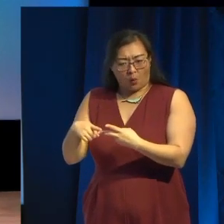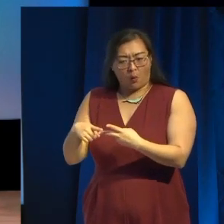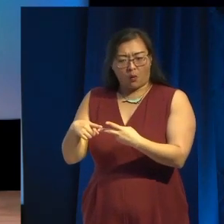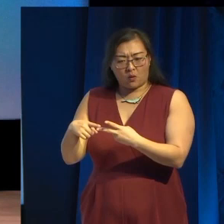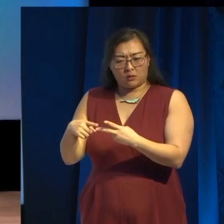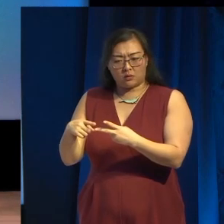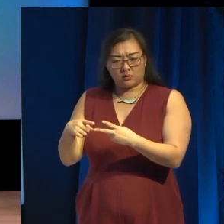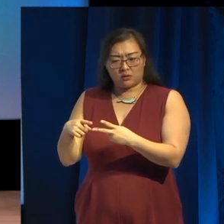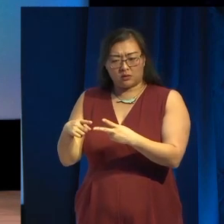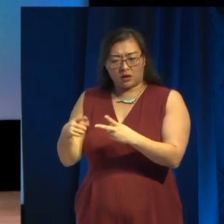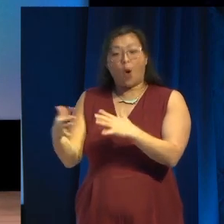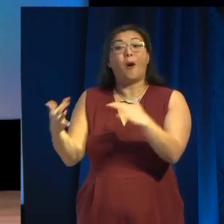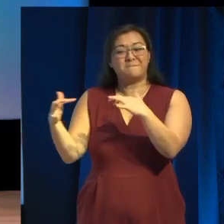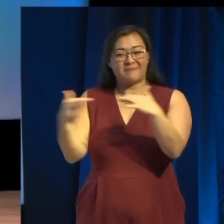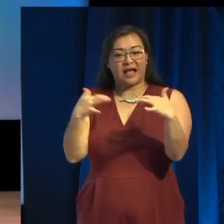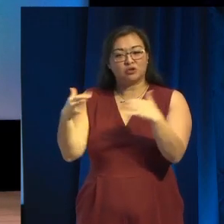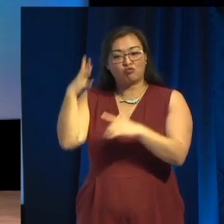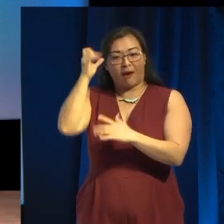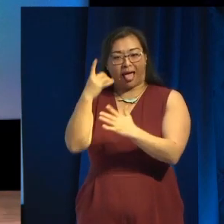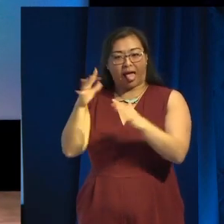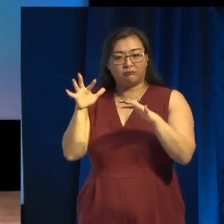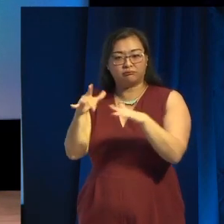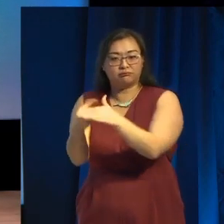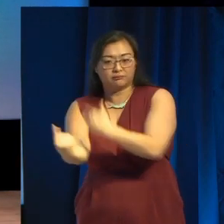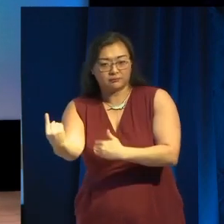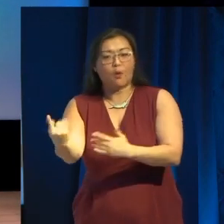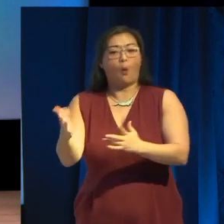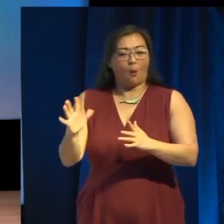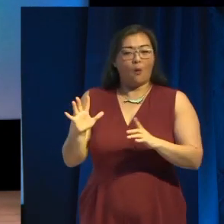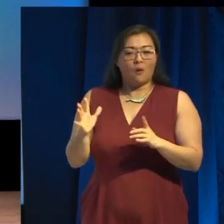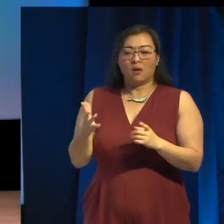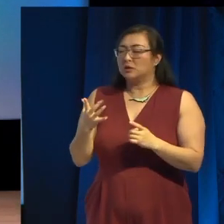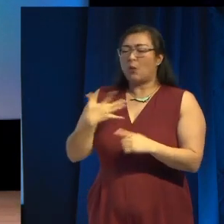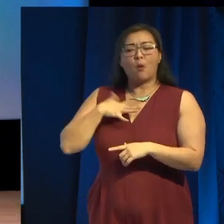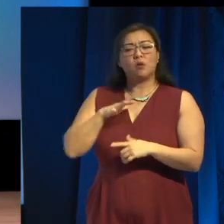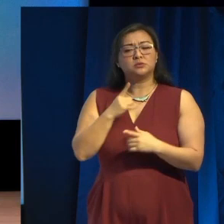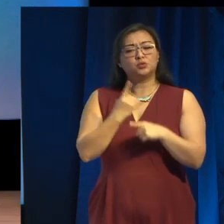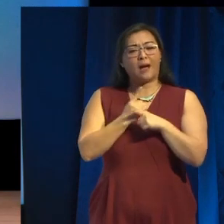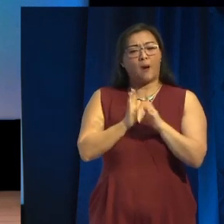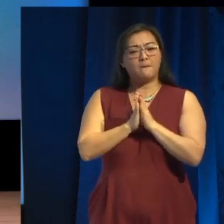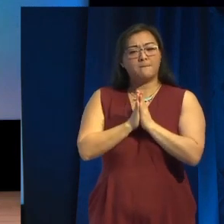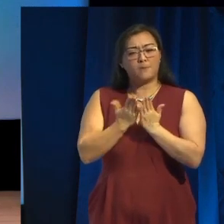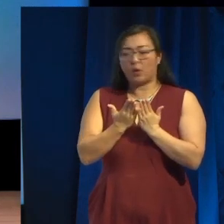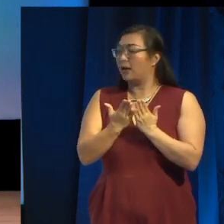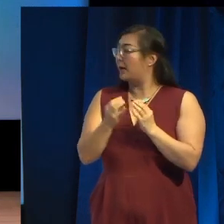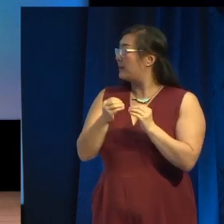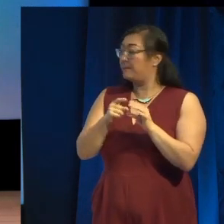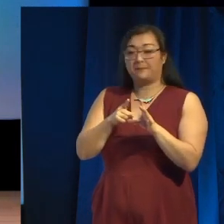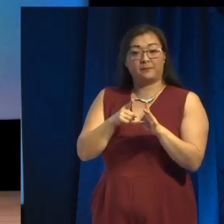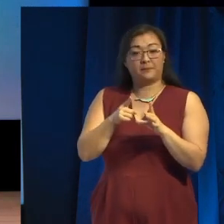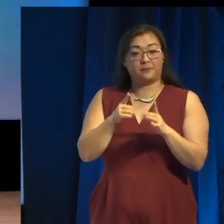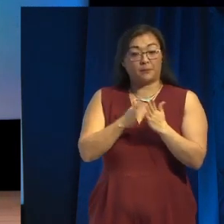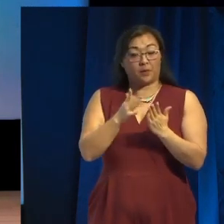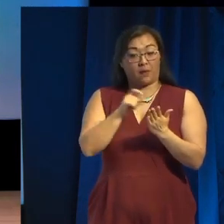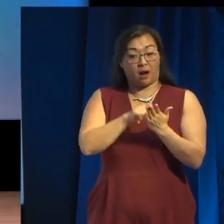That's very debatable. But I wanted to reference a book by a very talented game designer,